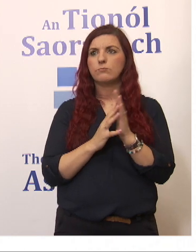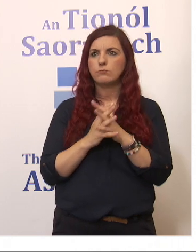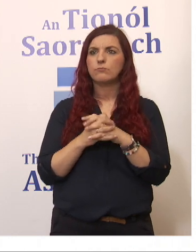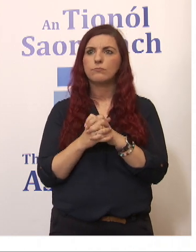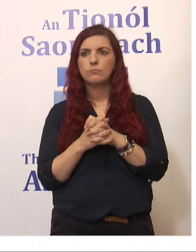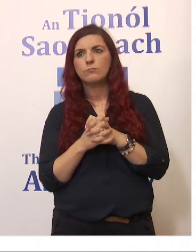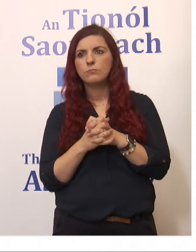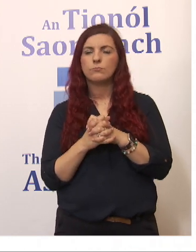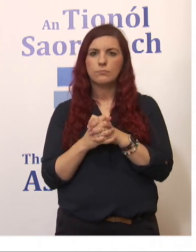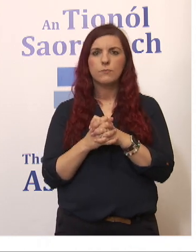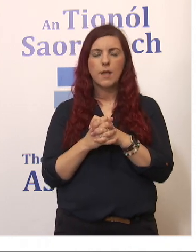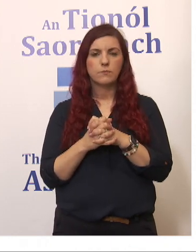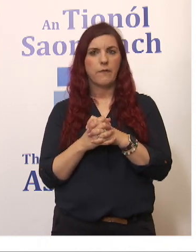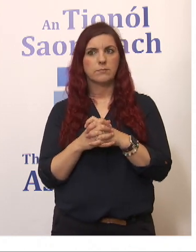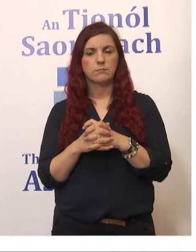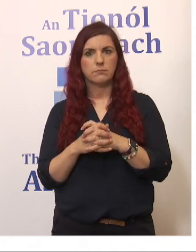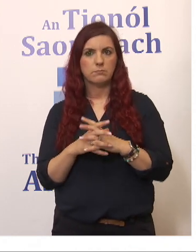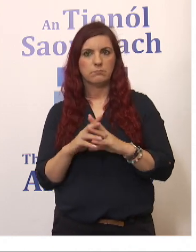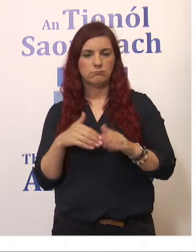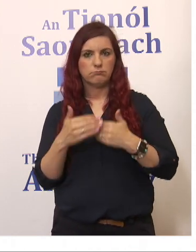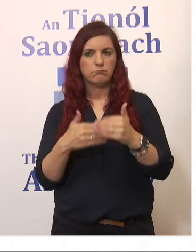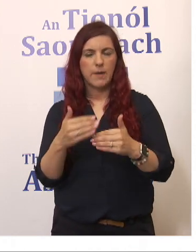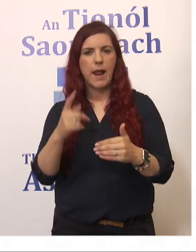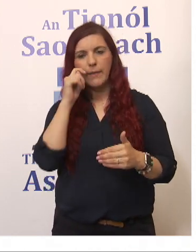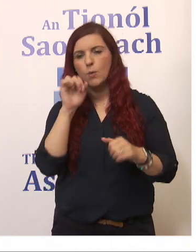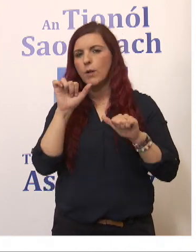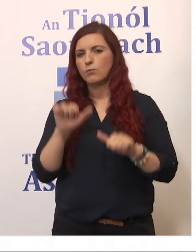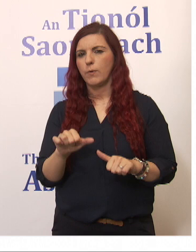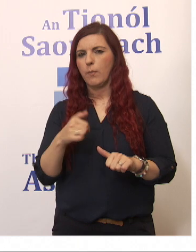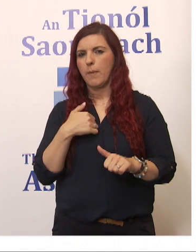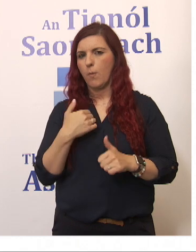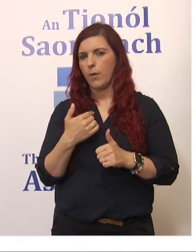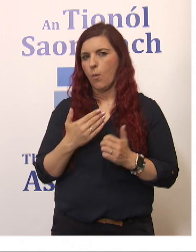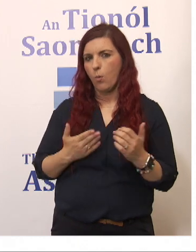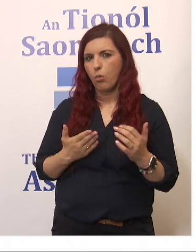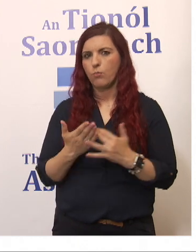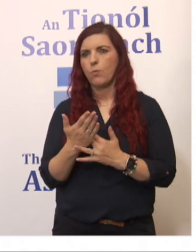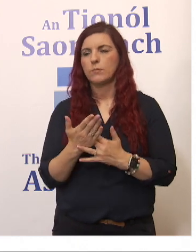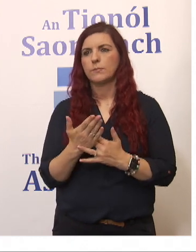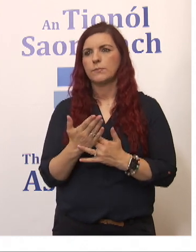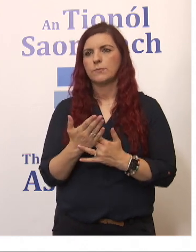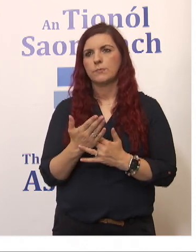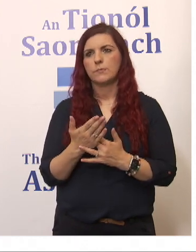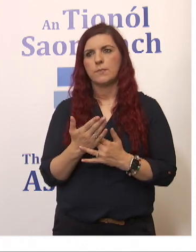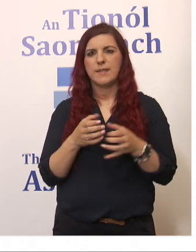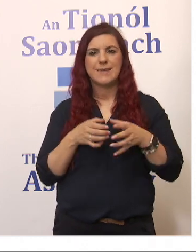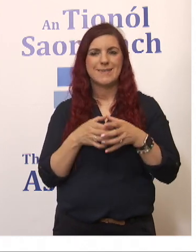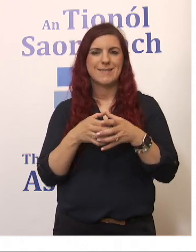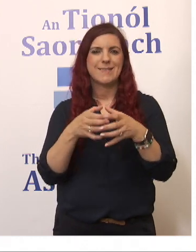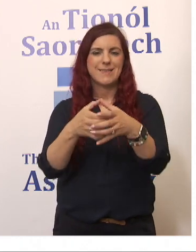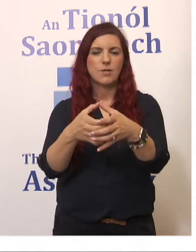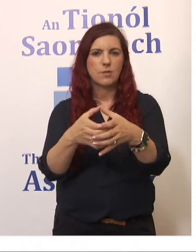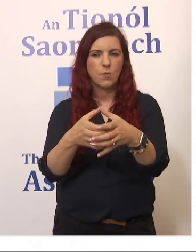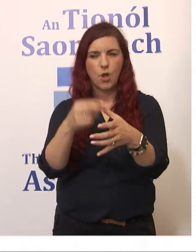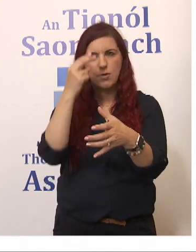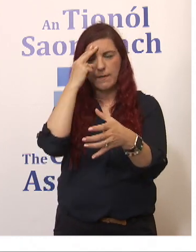It's a very exciting program, I have to say, and I think you'll agree with me when we go through the sessions later on